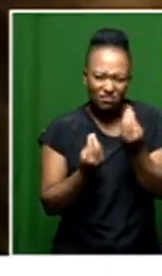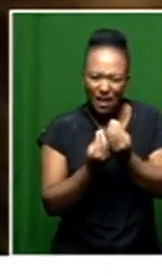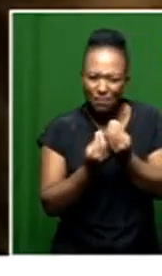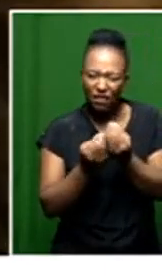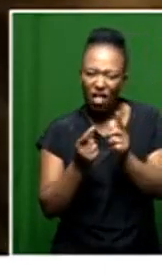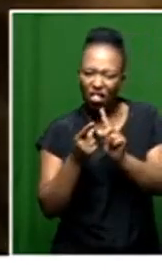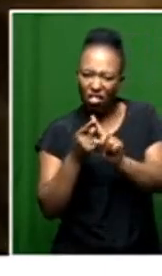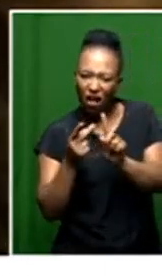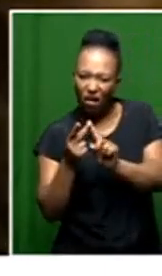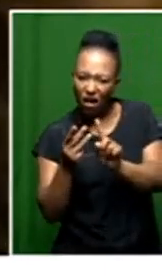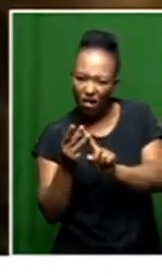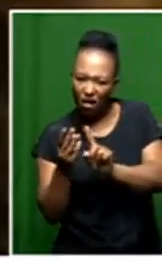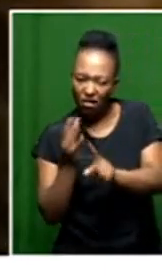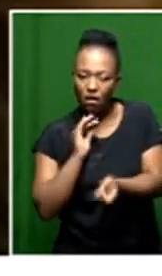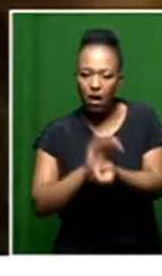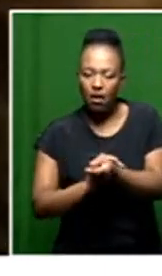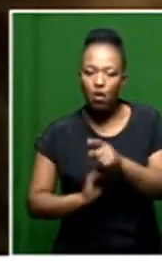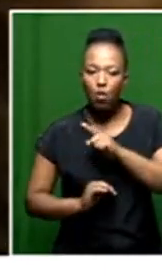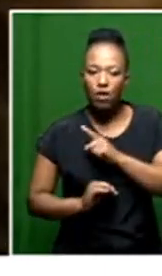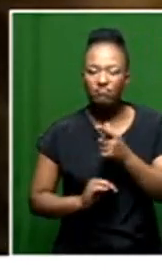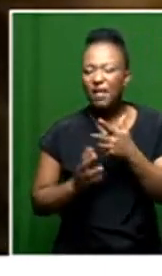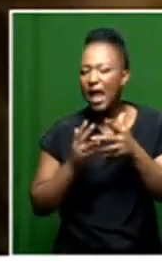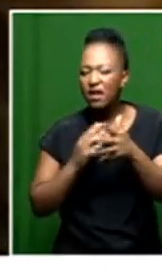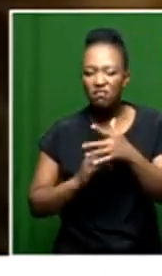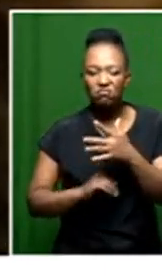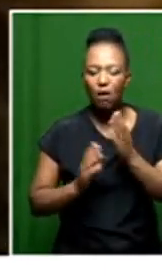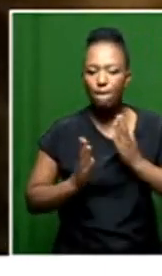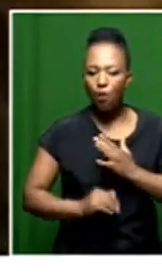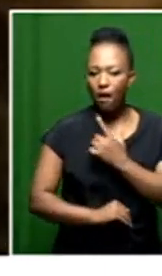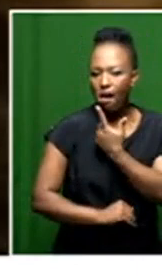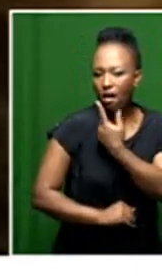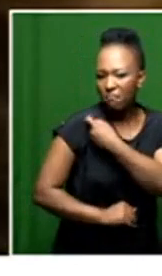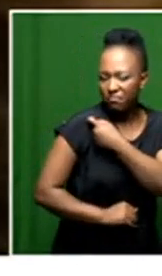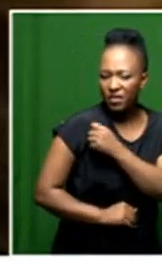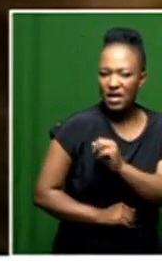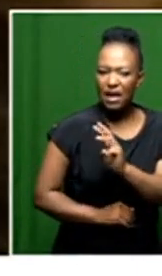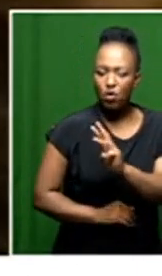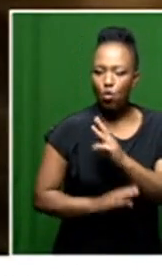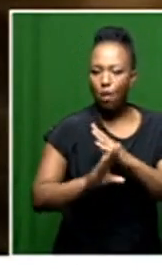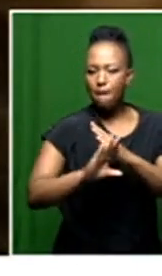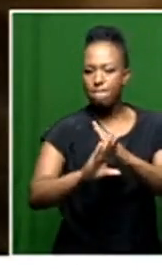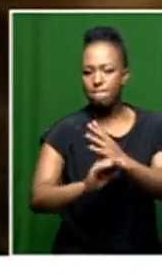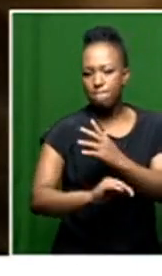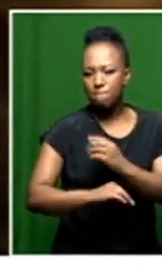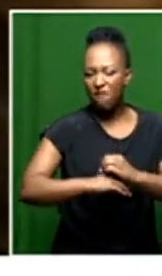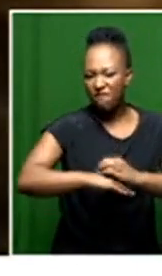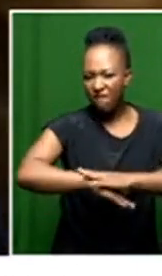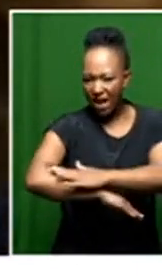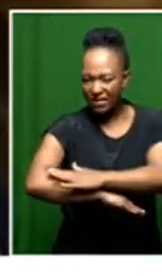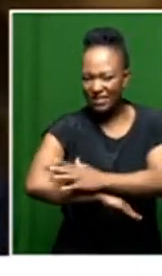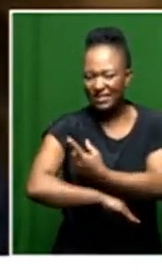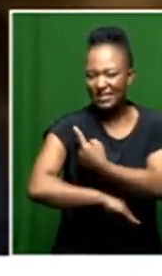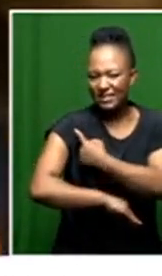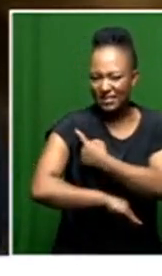is because when you inject an antigen or inject anything which is a dummy virus or something, it is bound